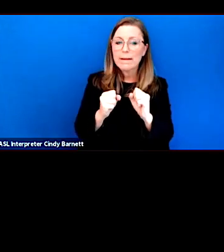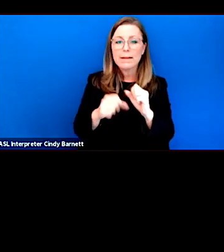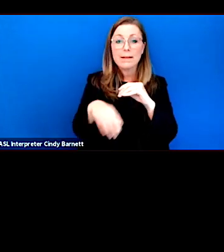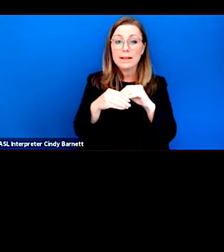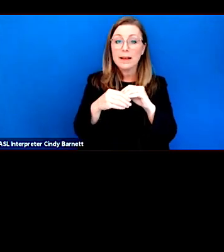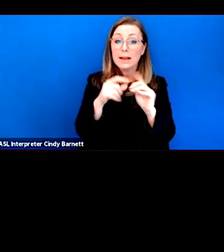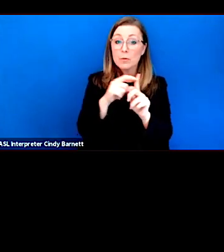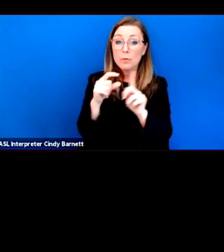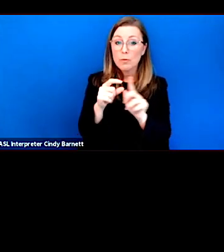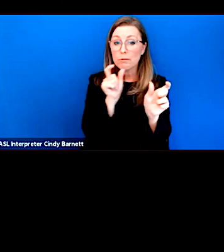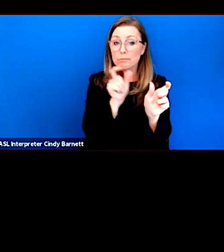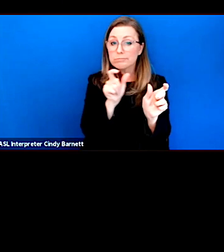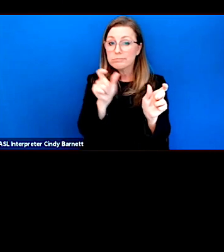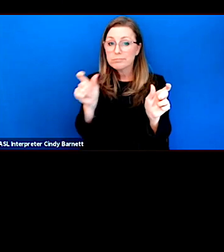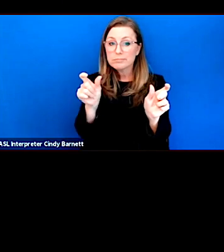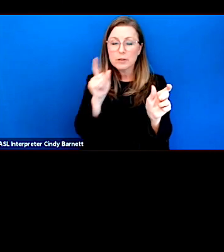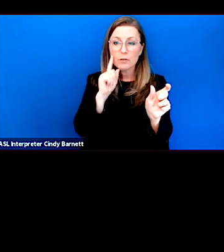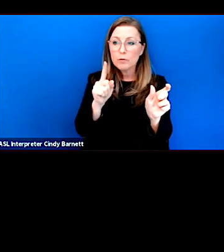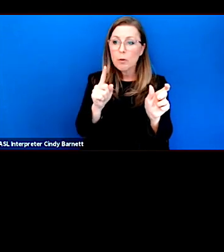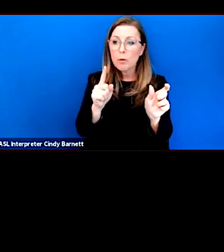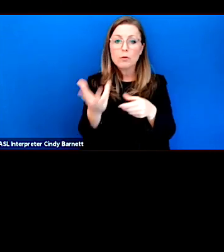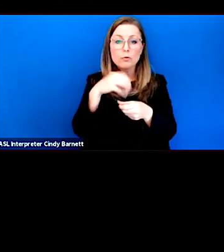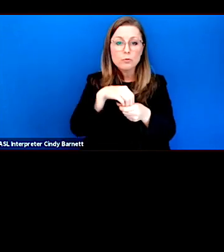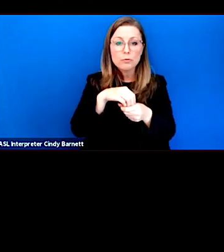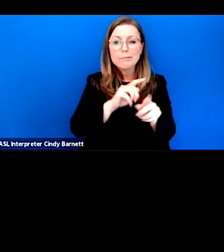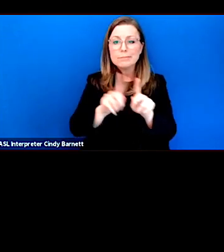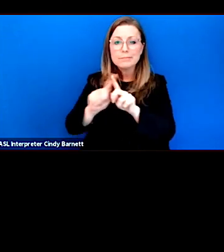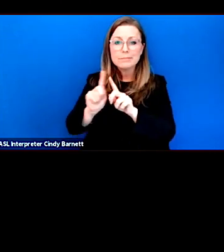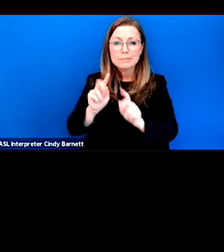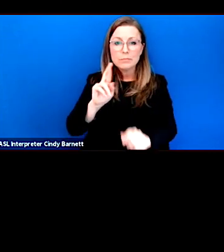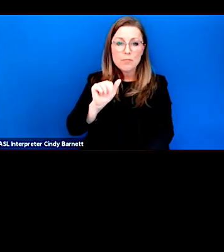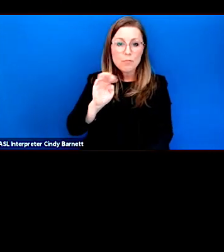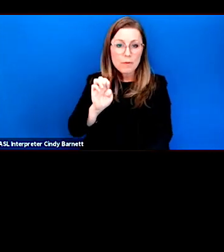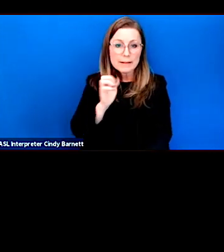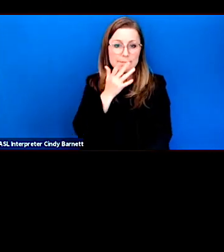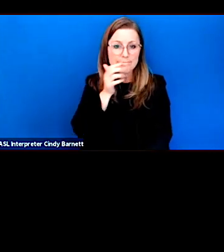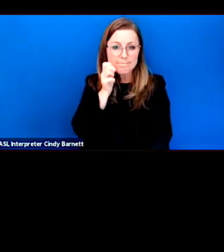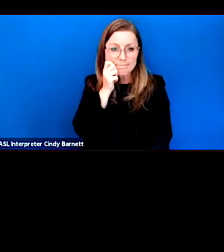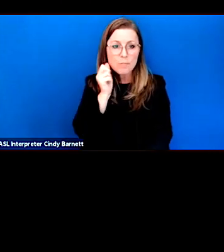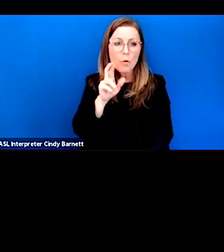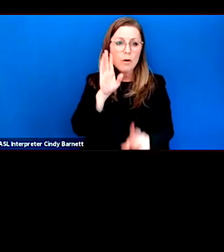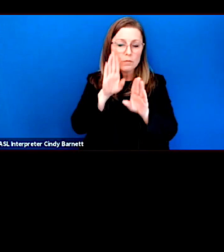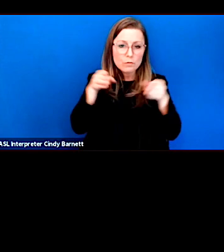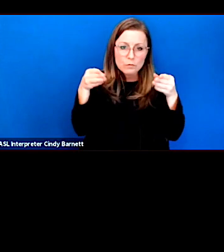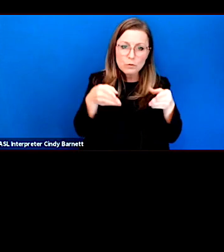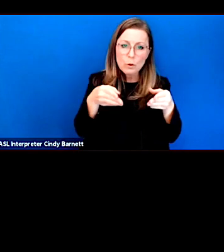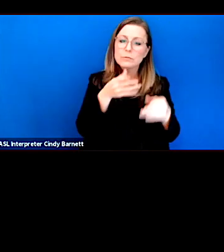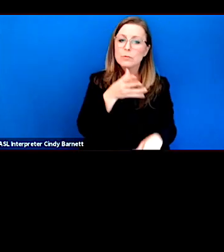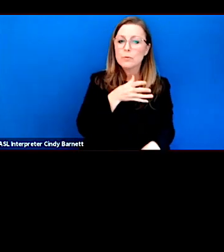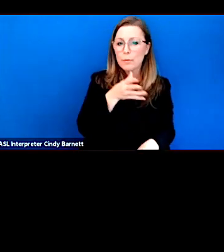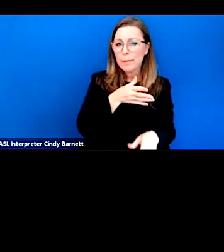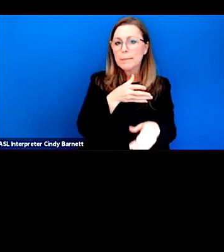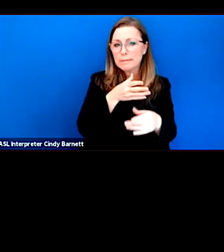ethnicities, or to focus on women of color as a group, as a whole. The vertical